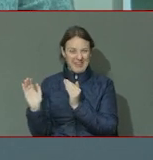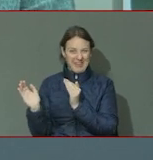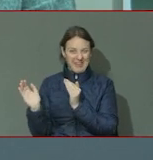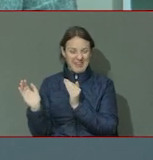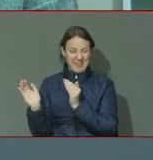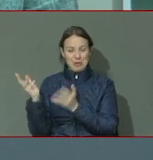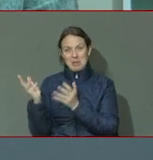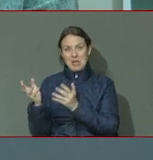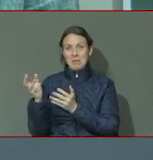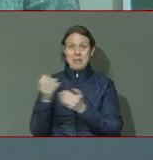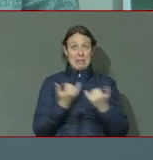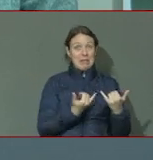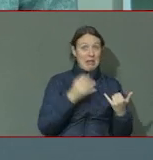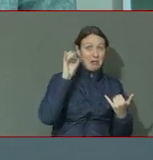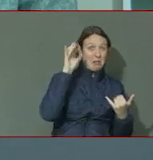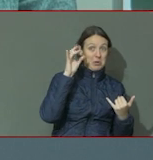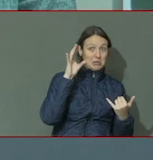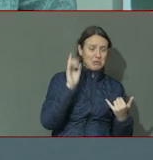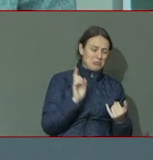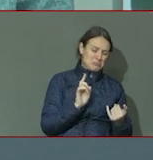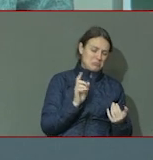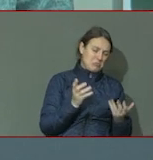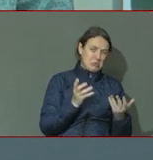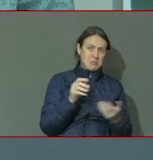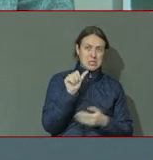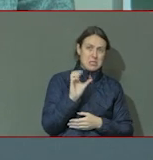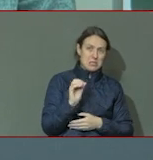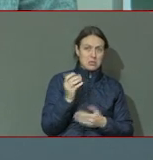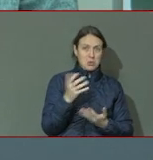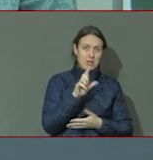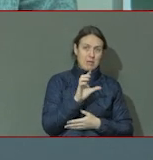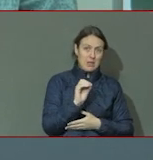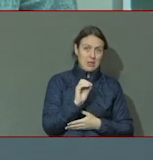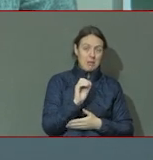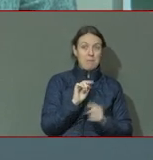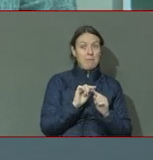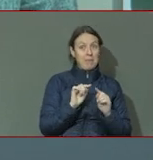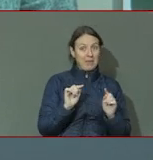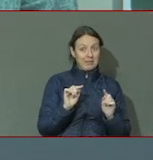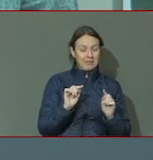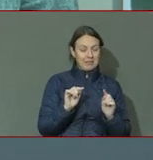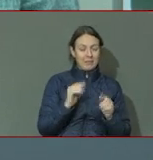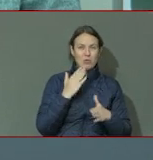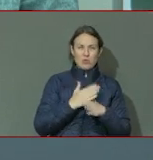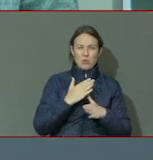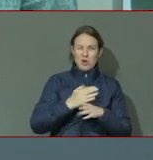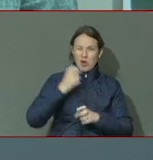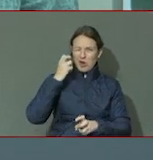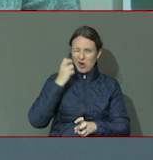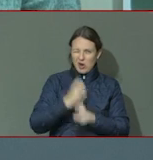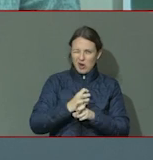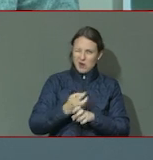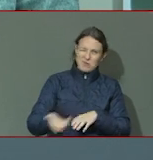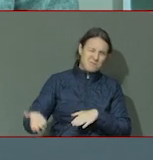get a distinction now. You're going to get a 60 or a 70, but then you're going to work harder and